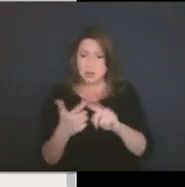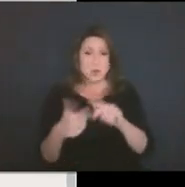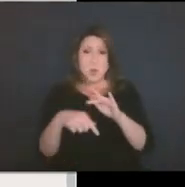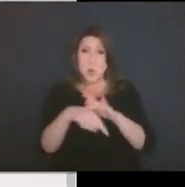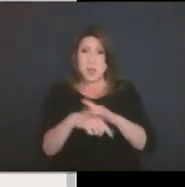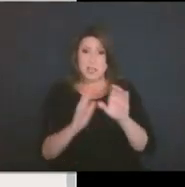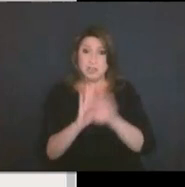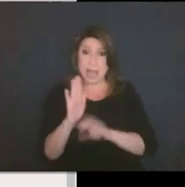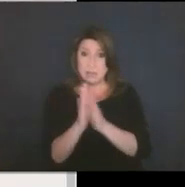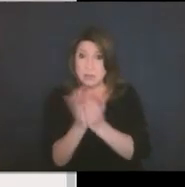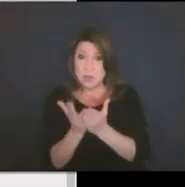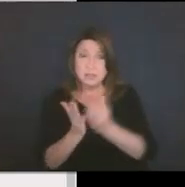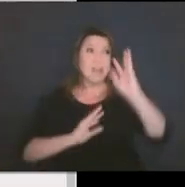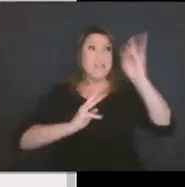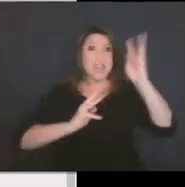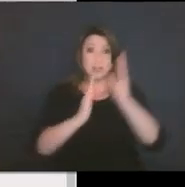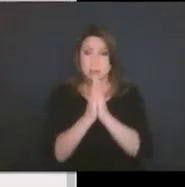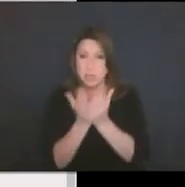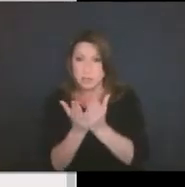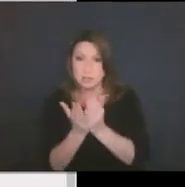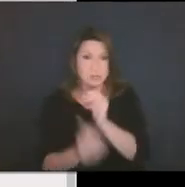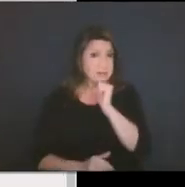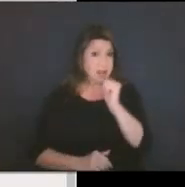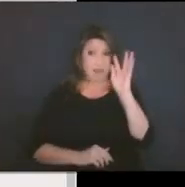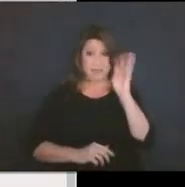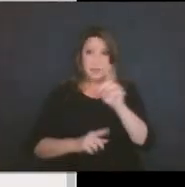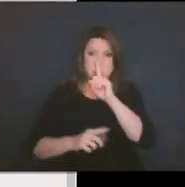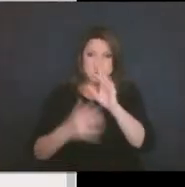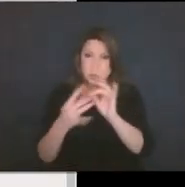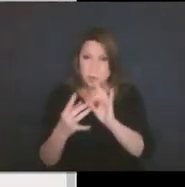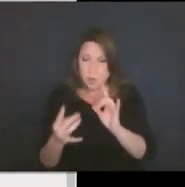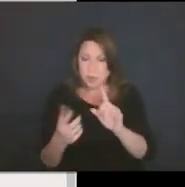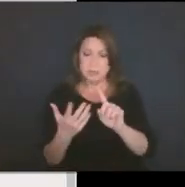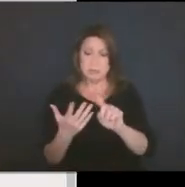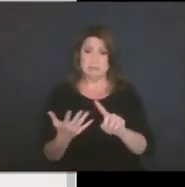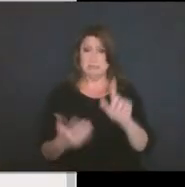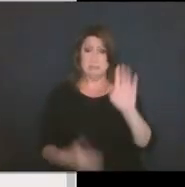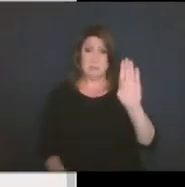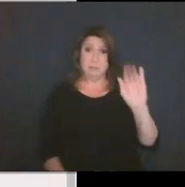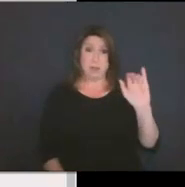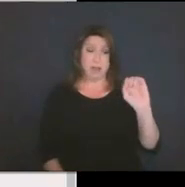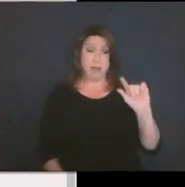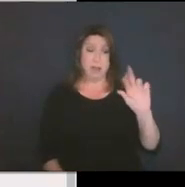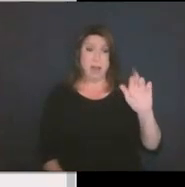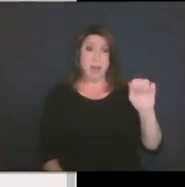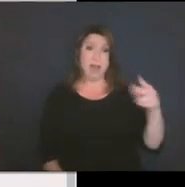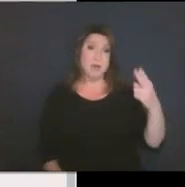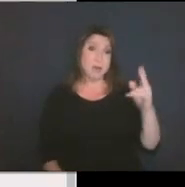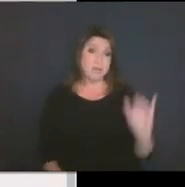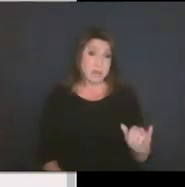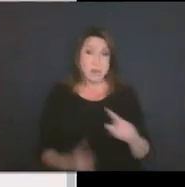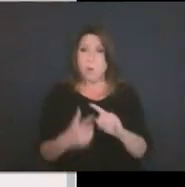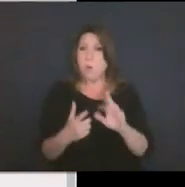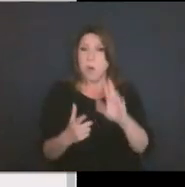fiction books, nonfiction, biography, or graphic novels. Special book requests would be if they have a